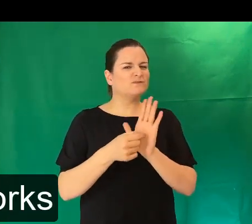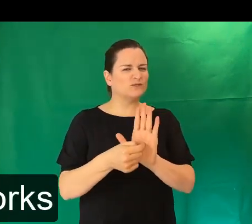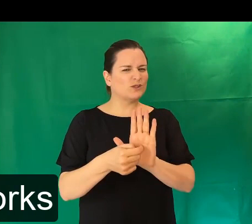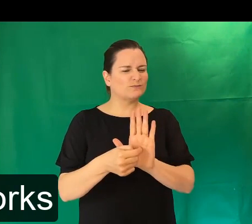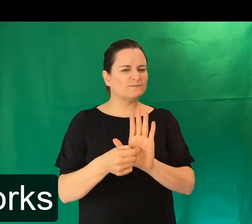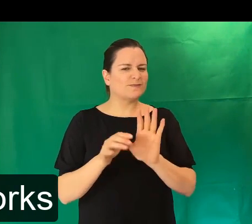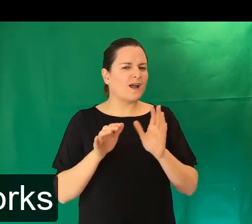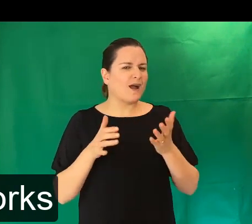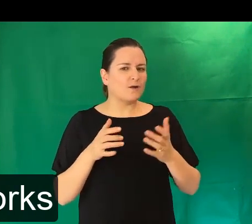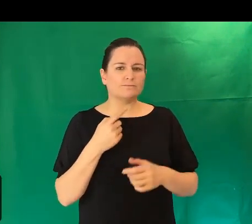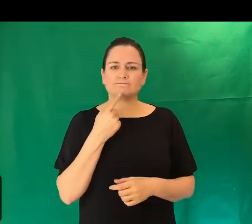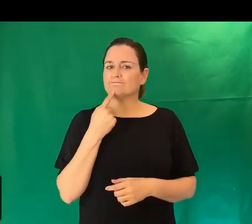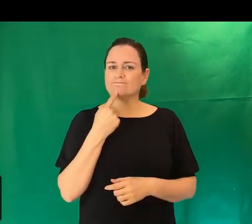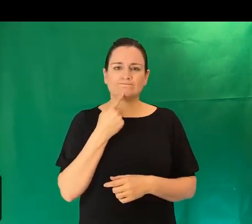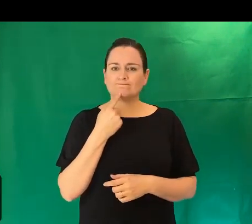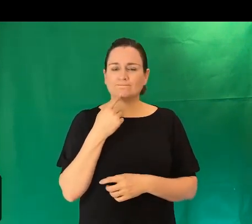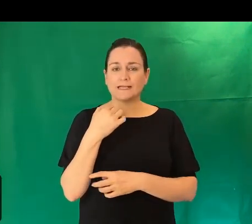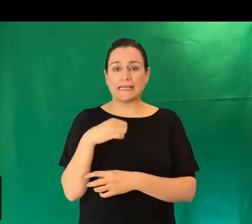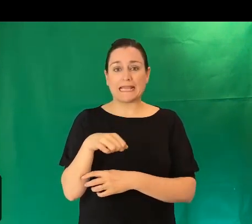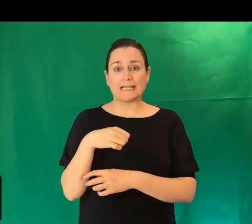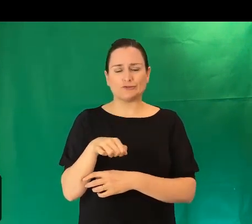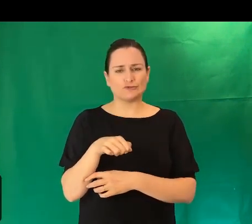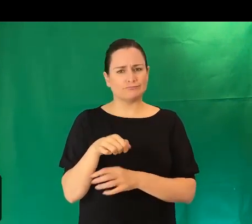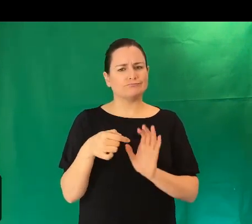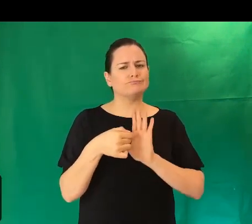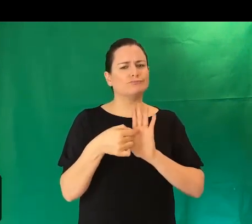Let's show you how this works for negation.